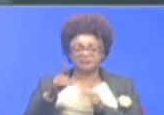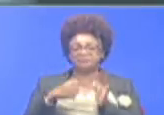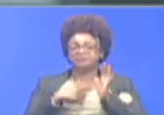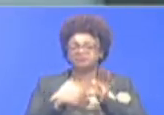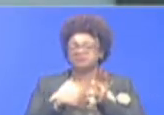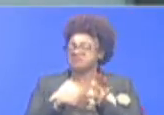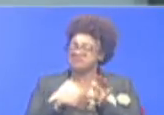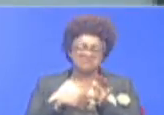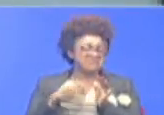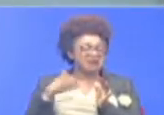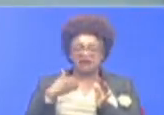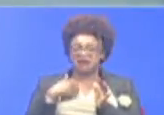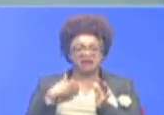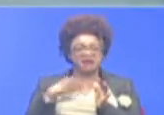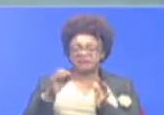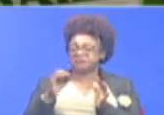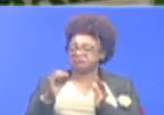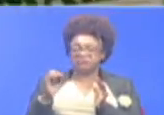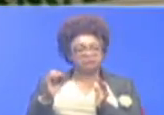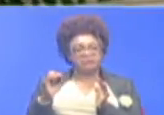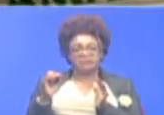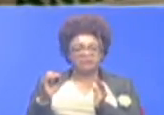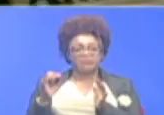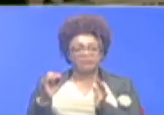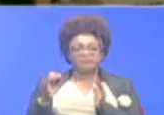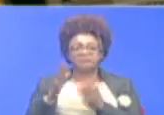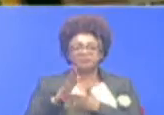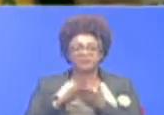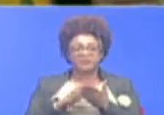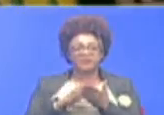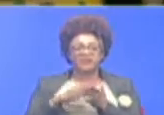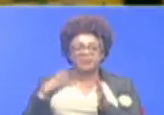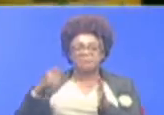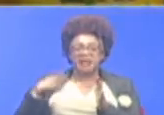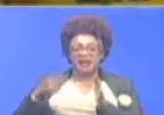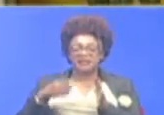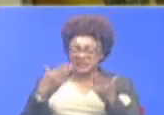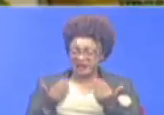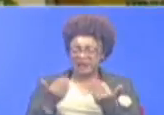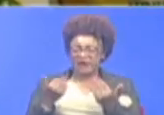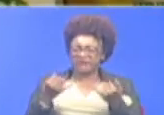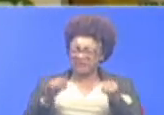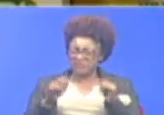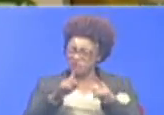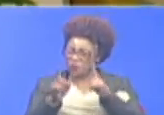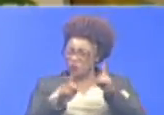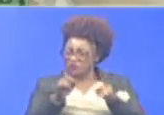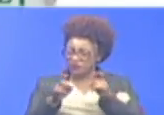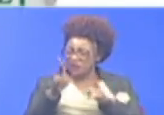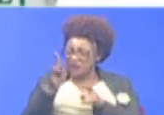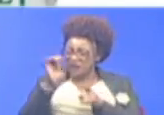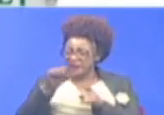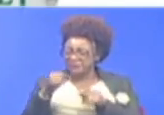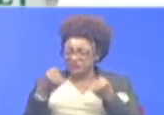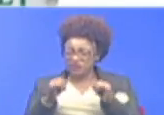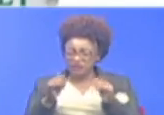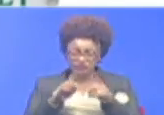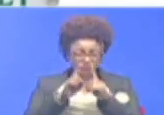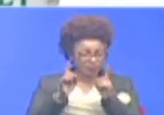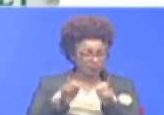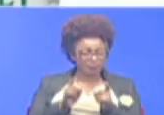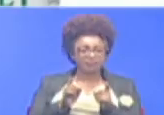no aflatoxin contamination. Some of the millers have since questioned KEBS testing parameters, saying